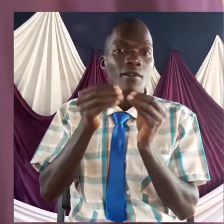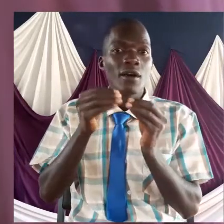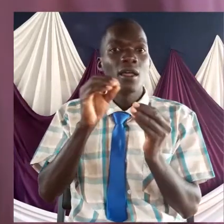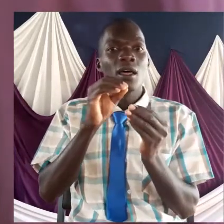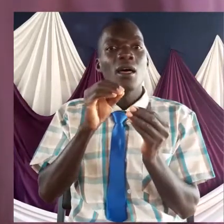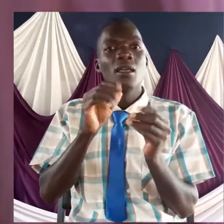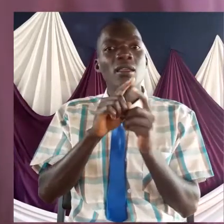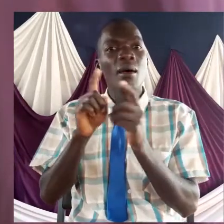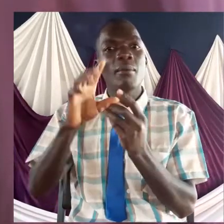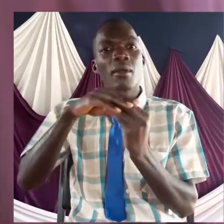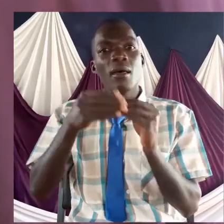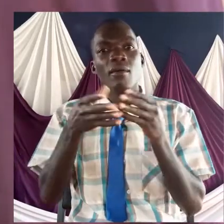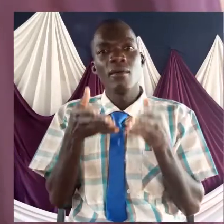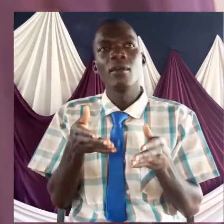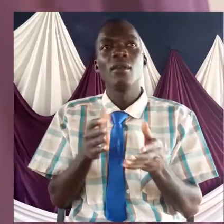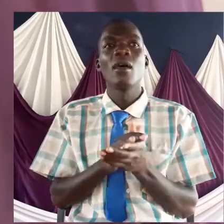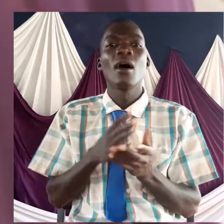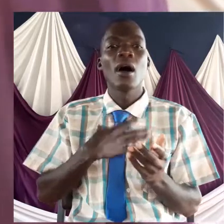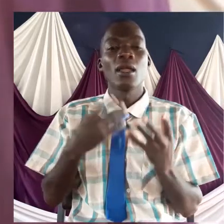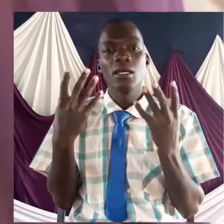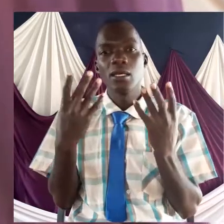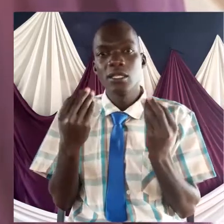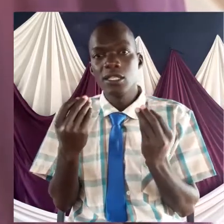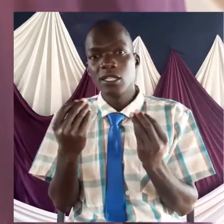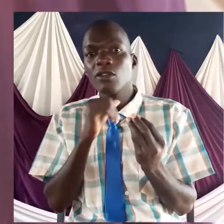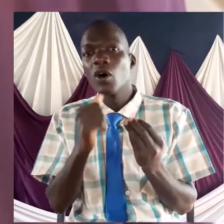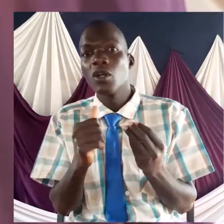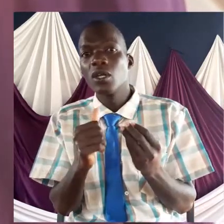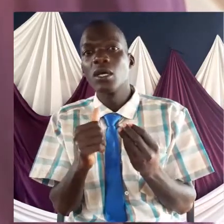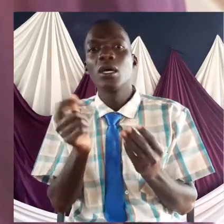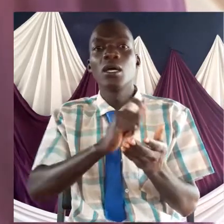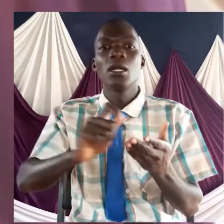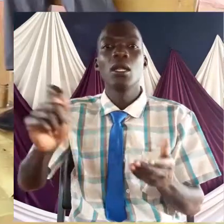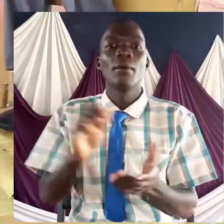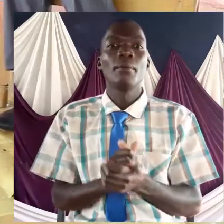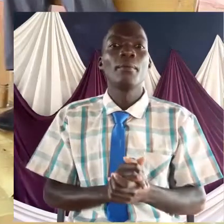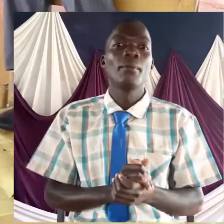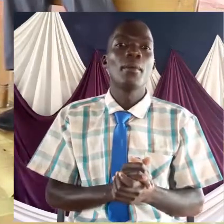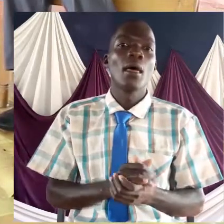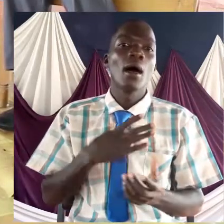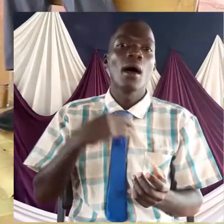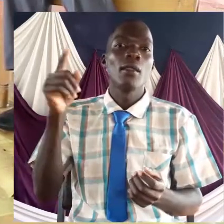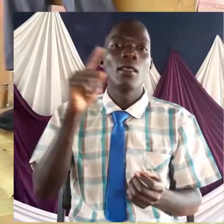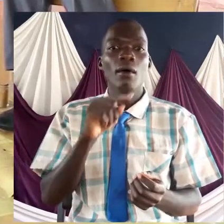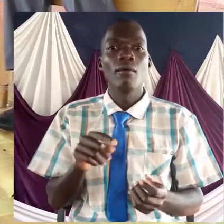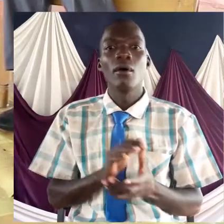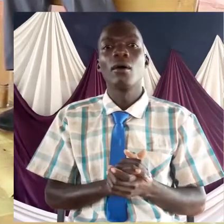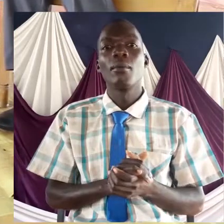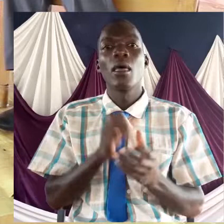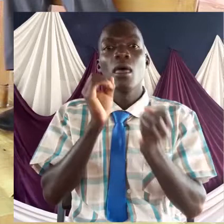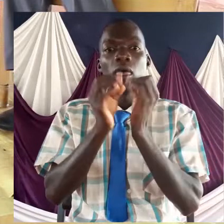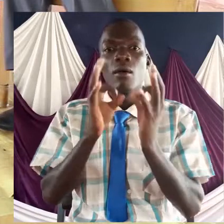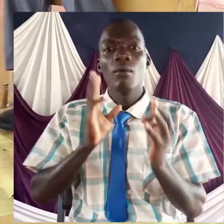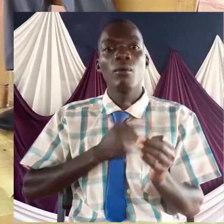are indicated therein are symbolic. Yes. They are not literal. And therefore, if we look